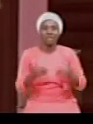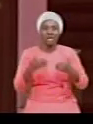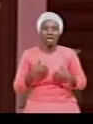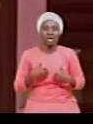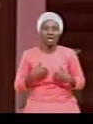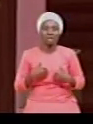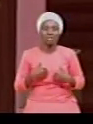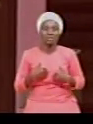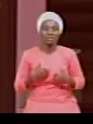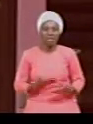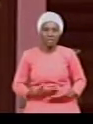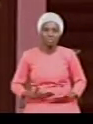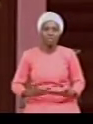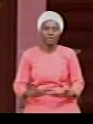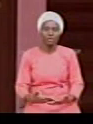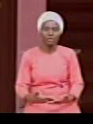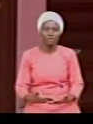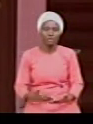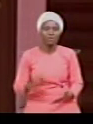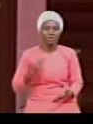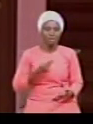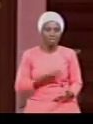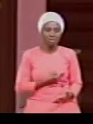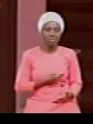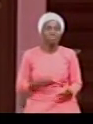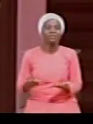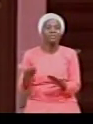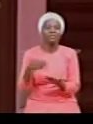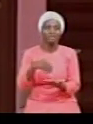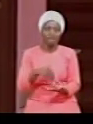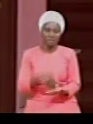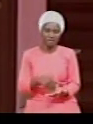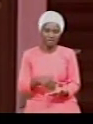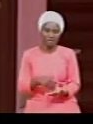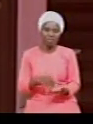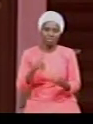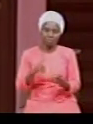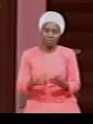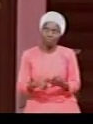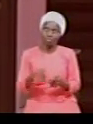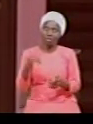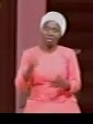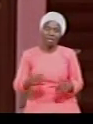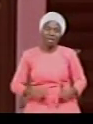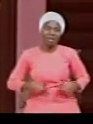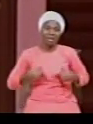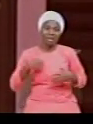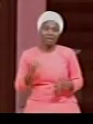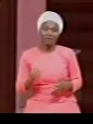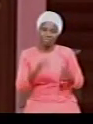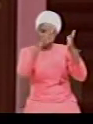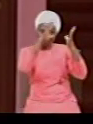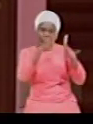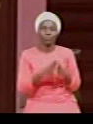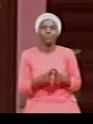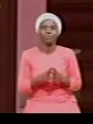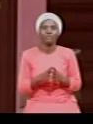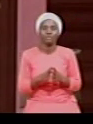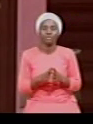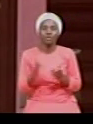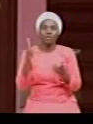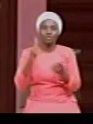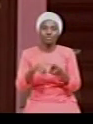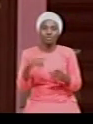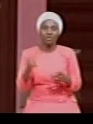has begotten us again unto a lively hope. Unto